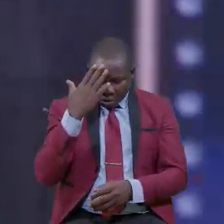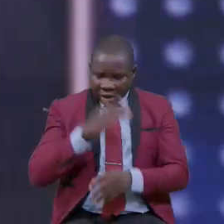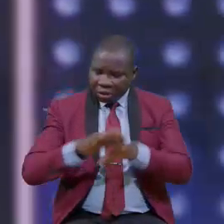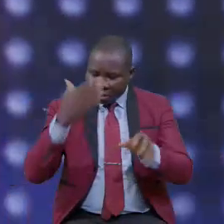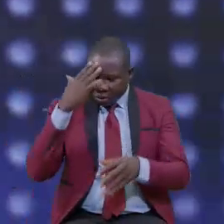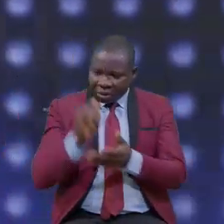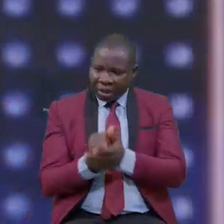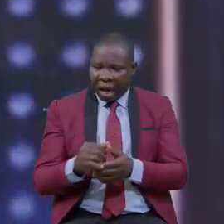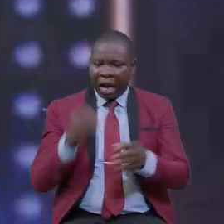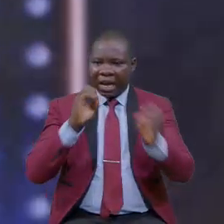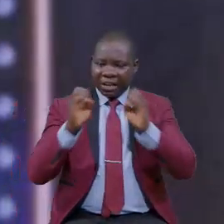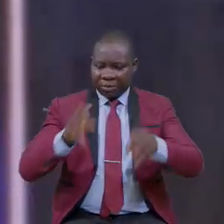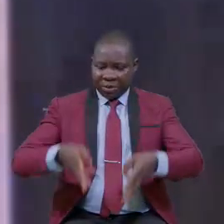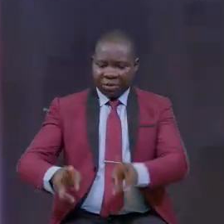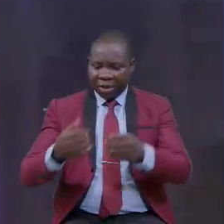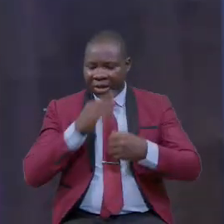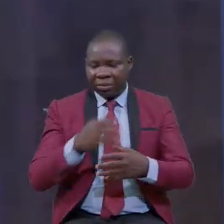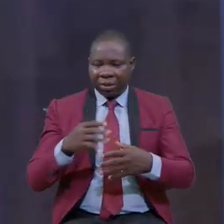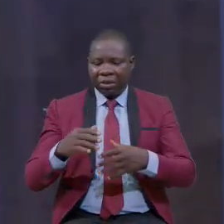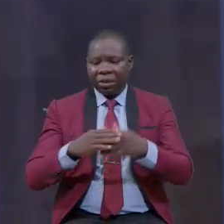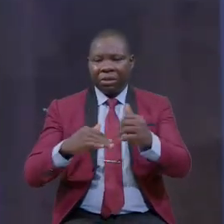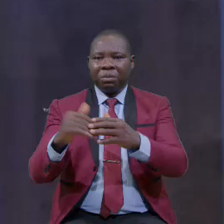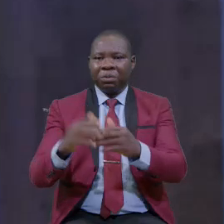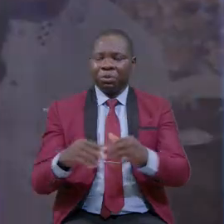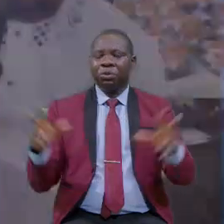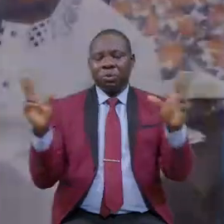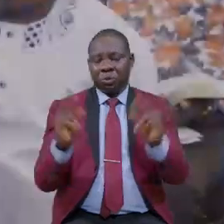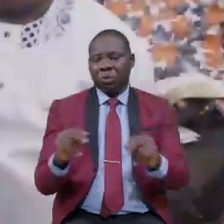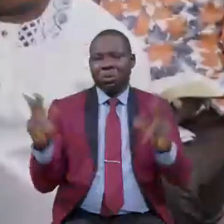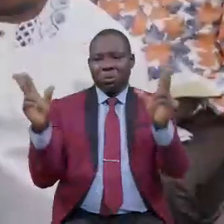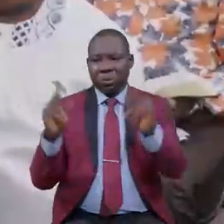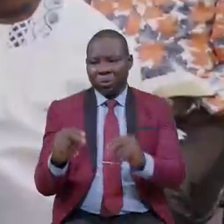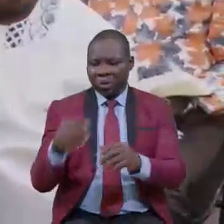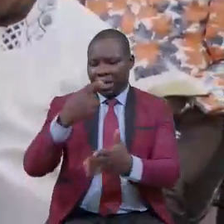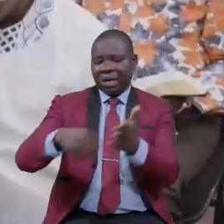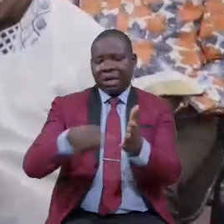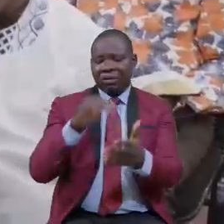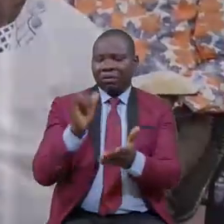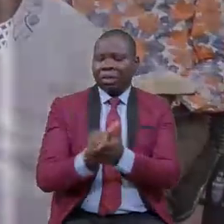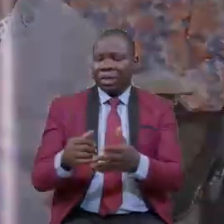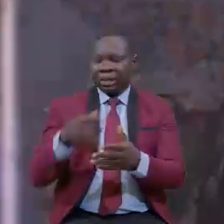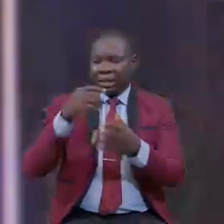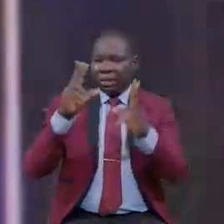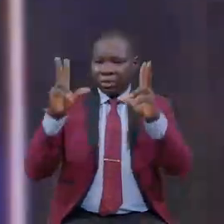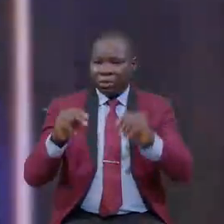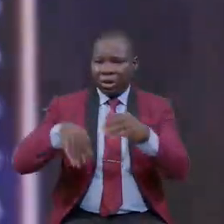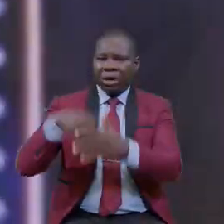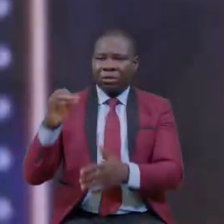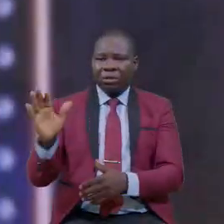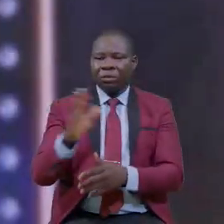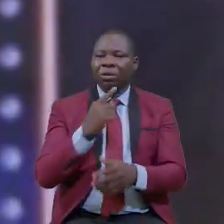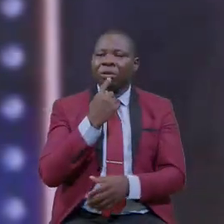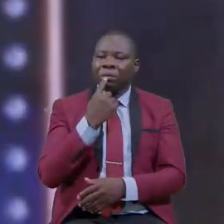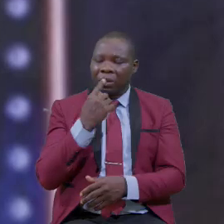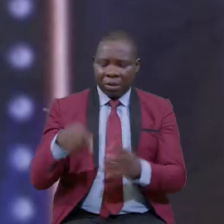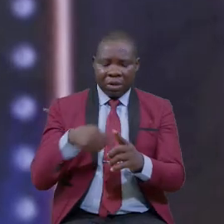nay nay cancel that nay out of your mouth when Moses speaks and you read the word